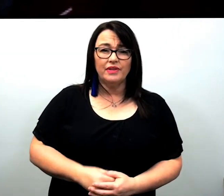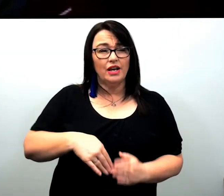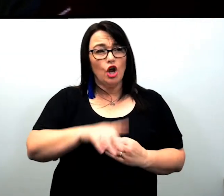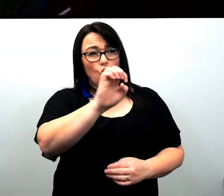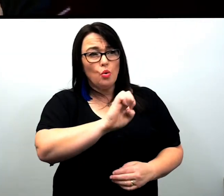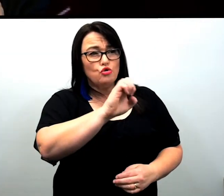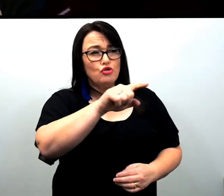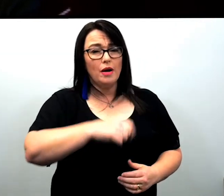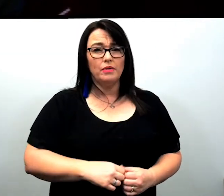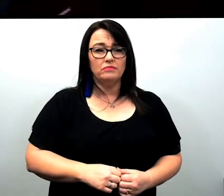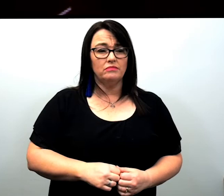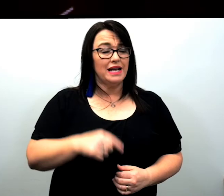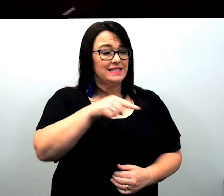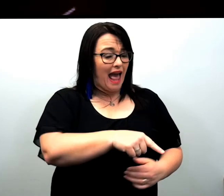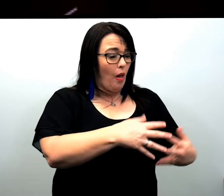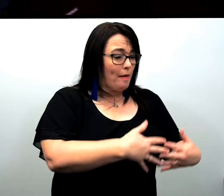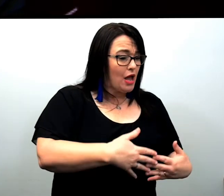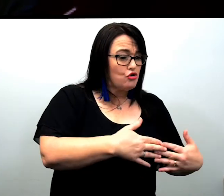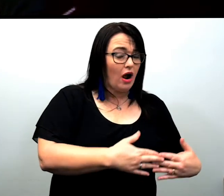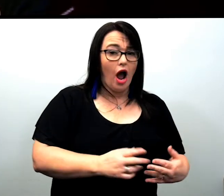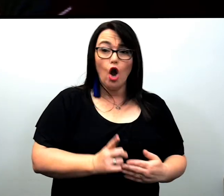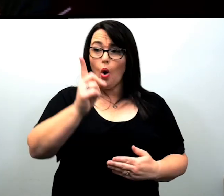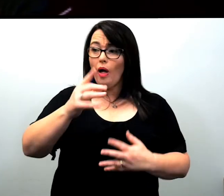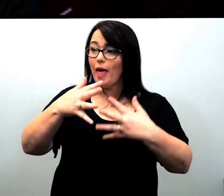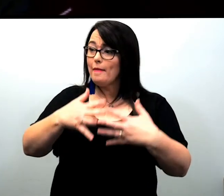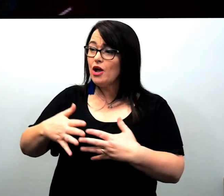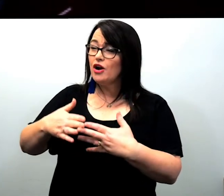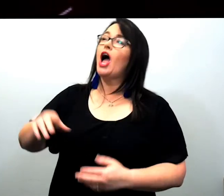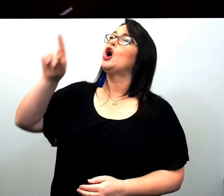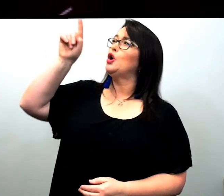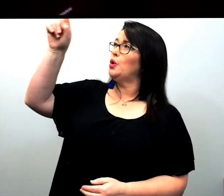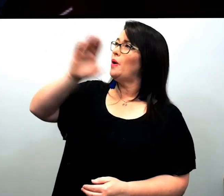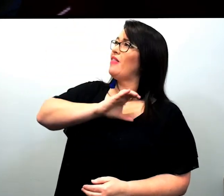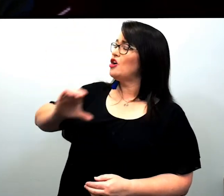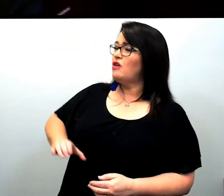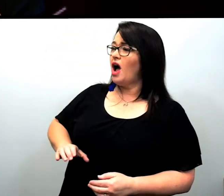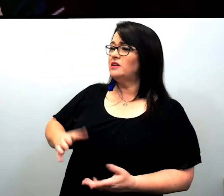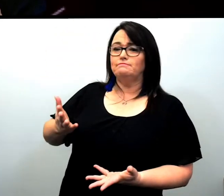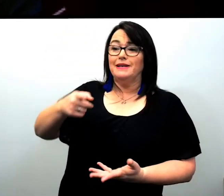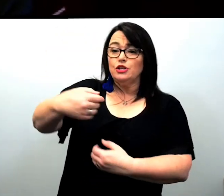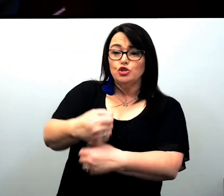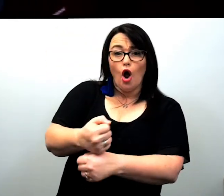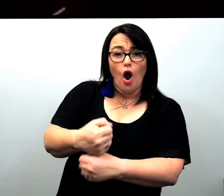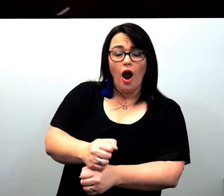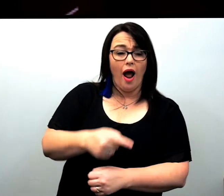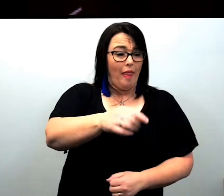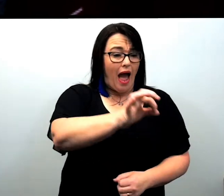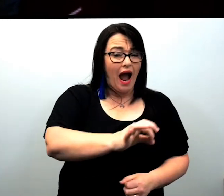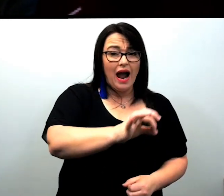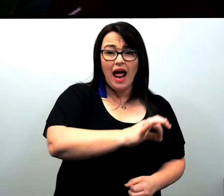Europe, South America, in North America. You are the Christ in the islands, in Tonga, Pacific